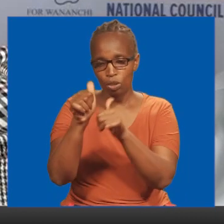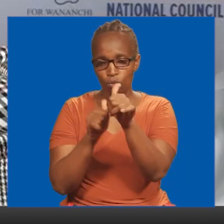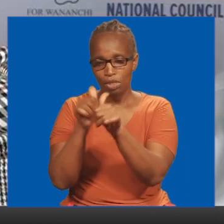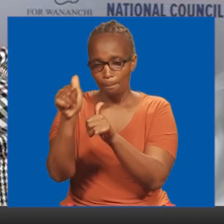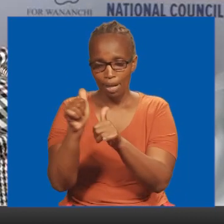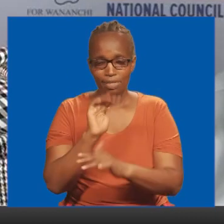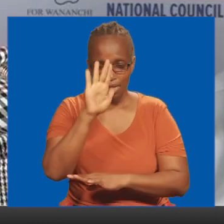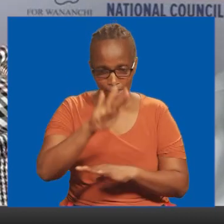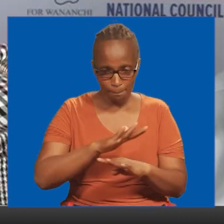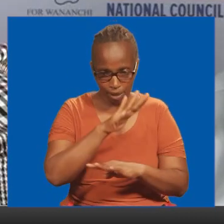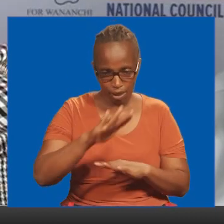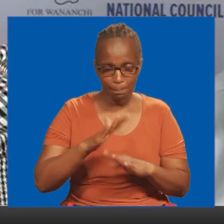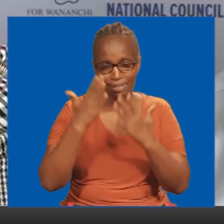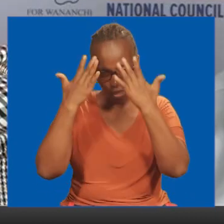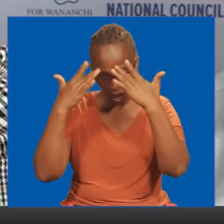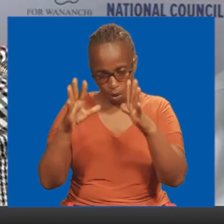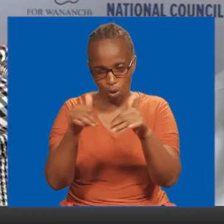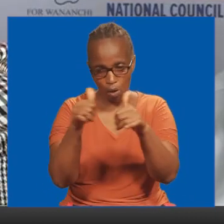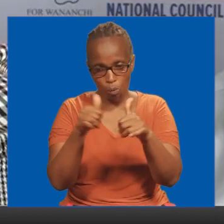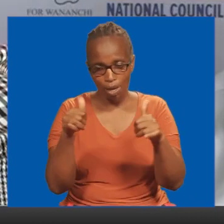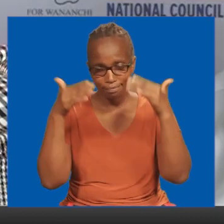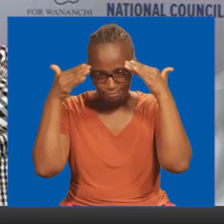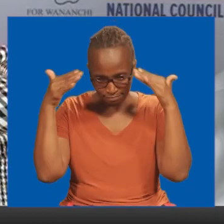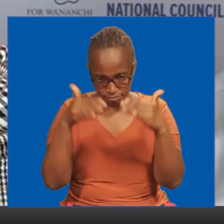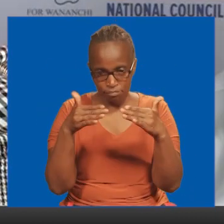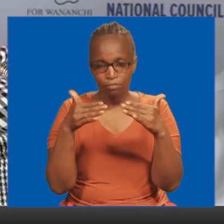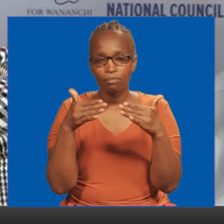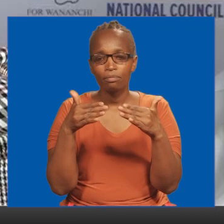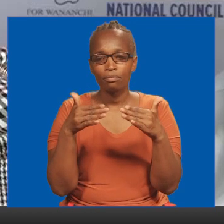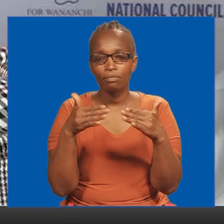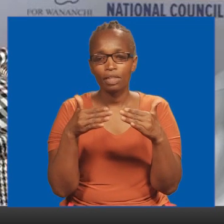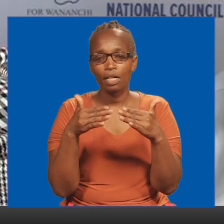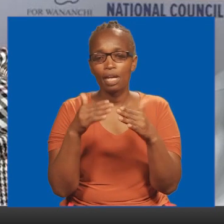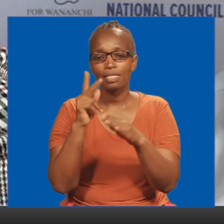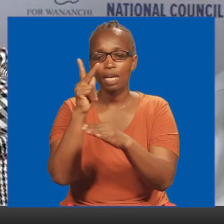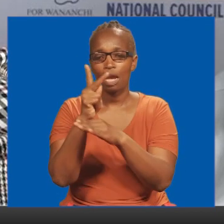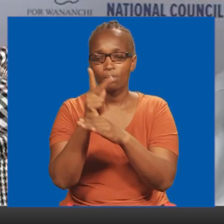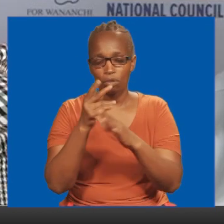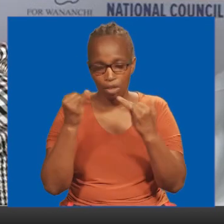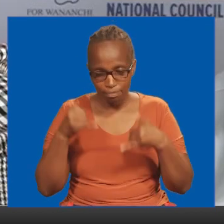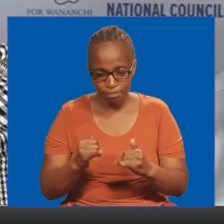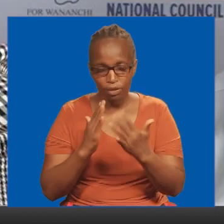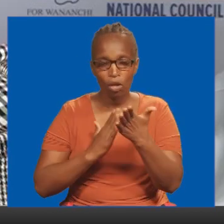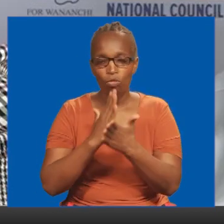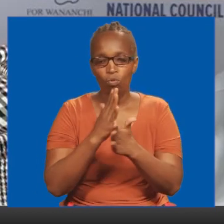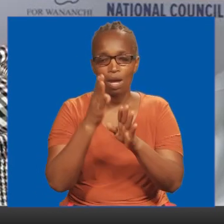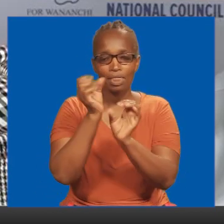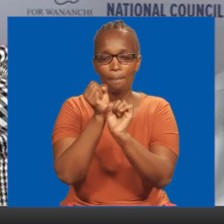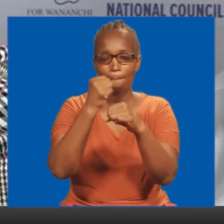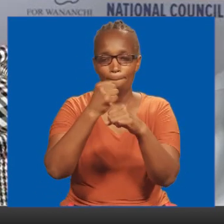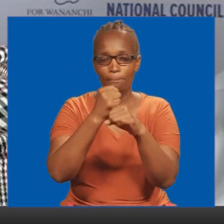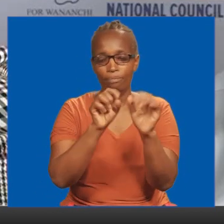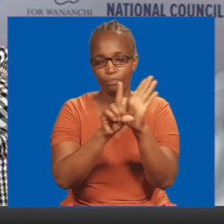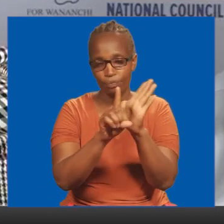passed by the Parliament. We are aware that the focus has now shifted to implementation through the formulation